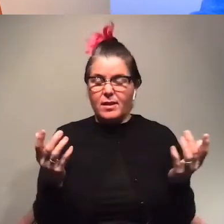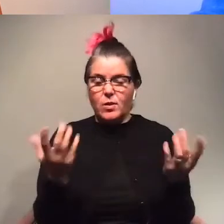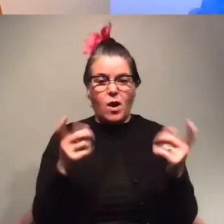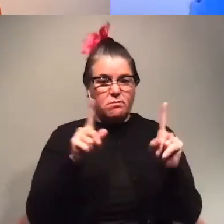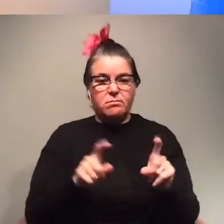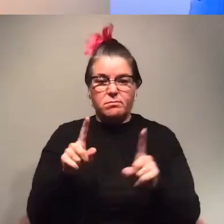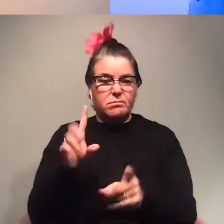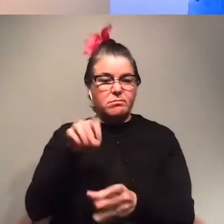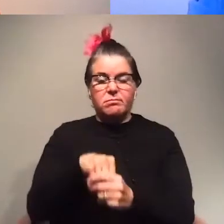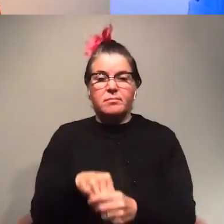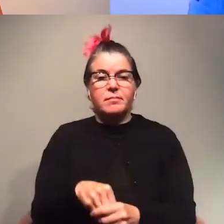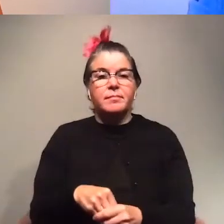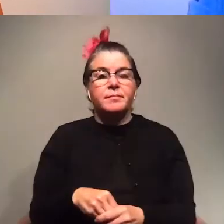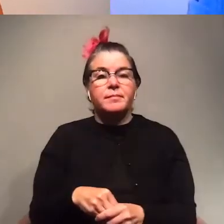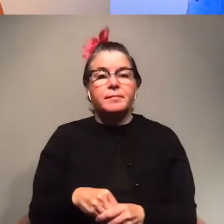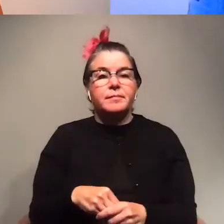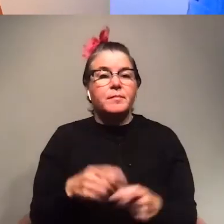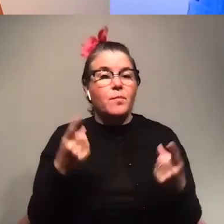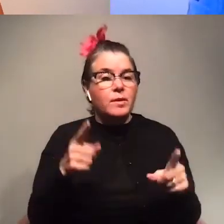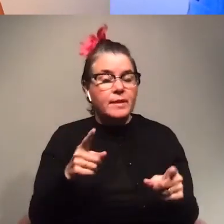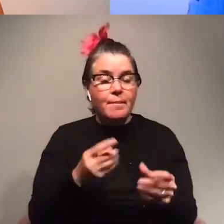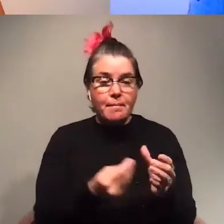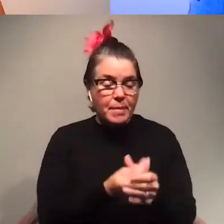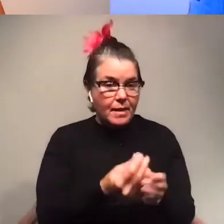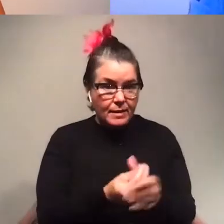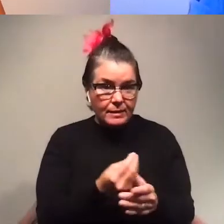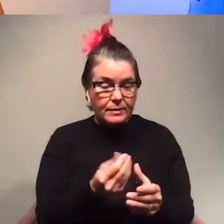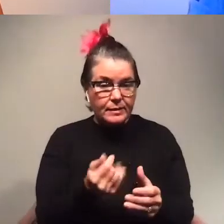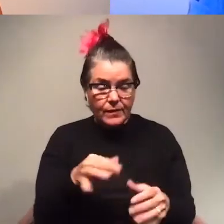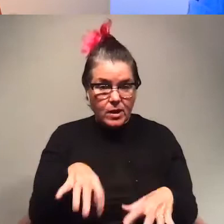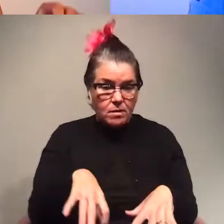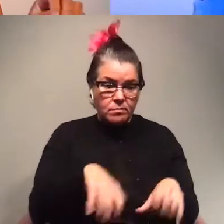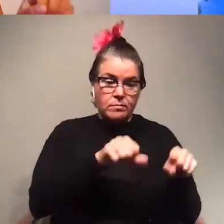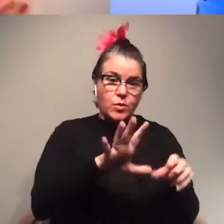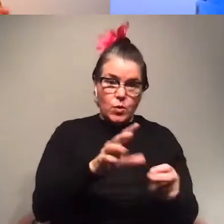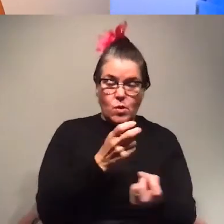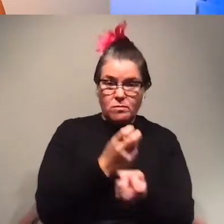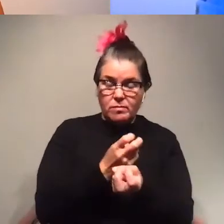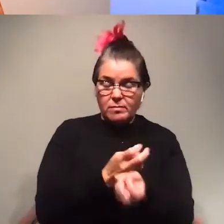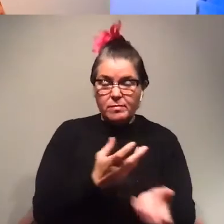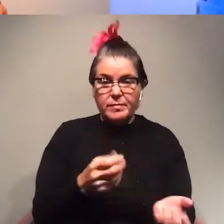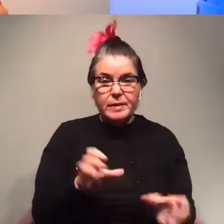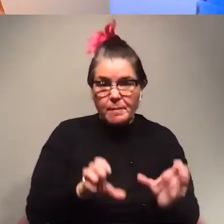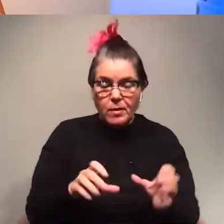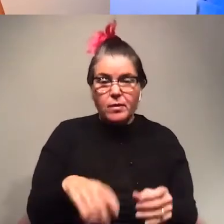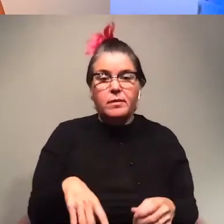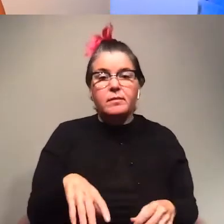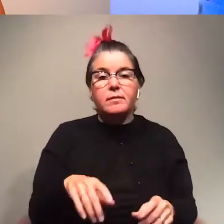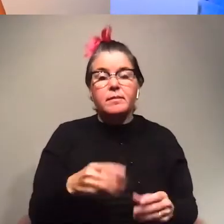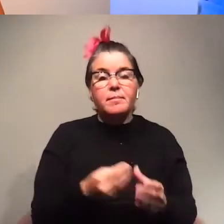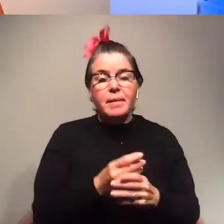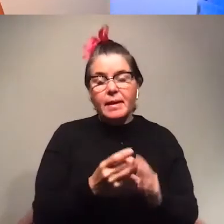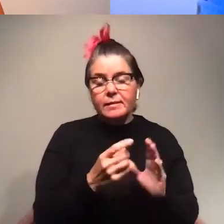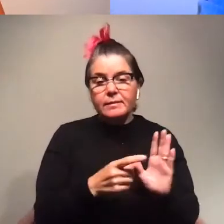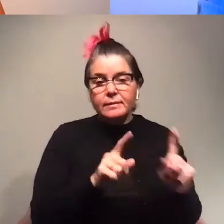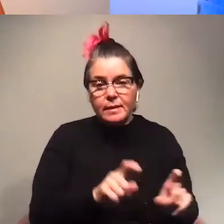interested in. If you want to know what's happening to the plants, if they're uptaking your contaminant, you can take plant samples. If you want to know what's happening